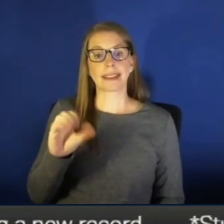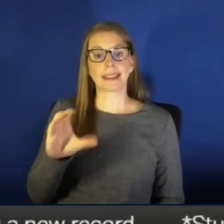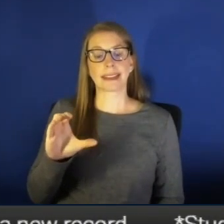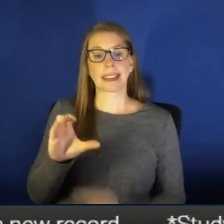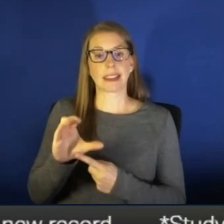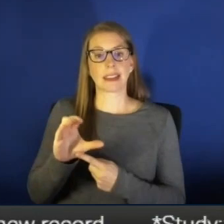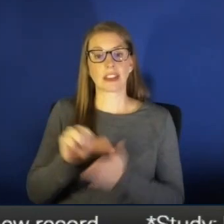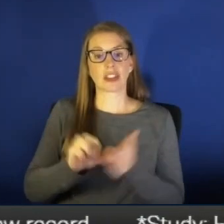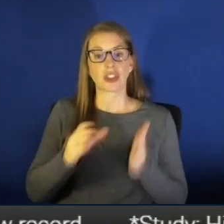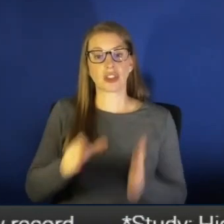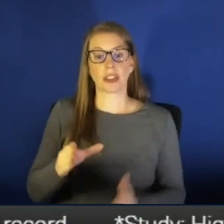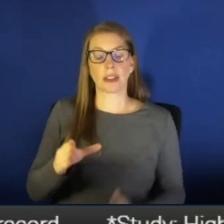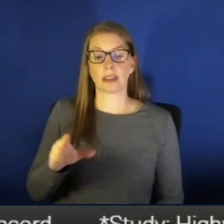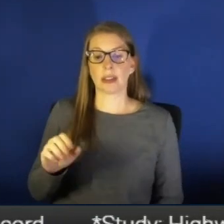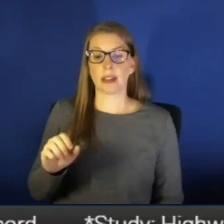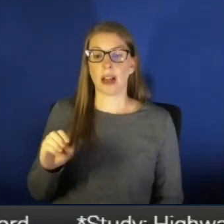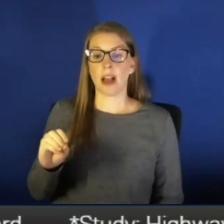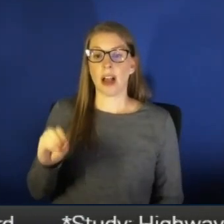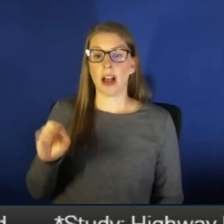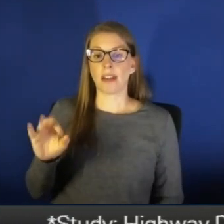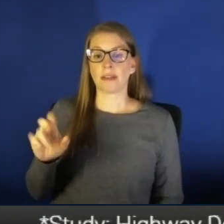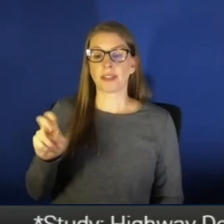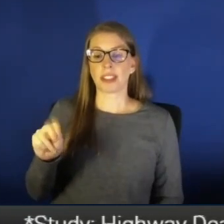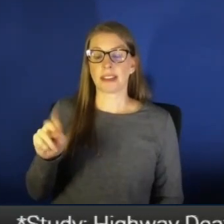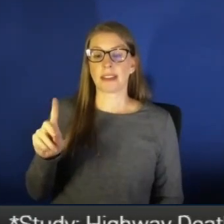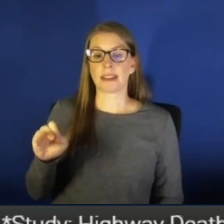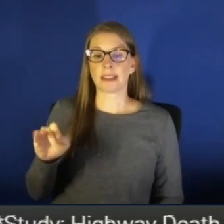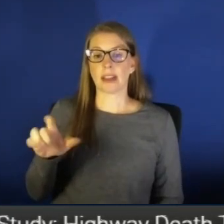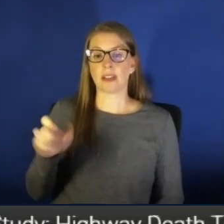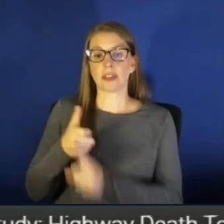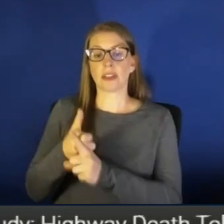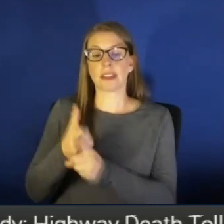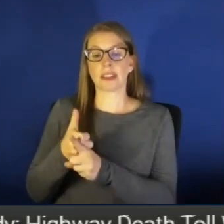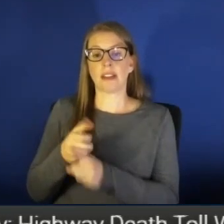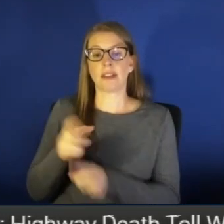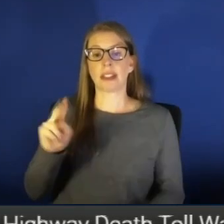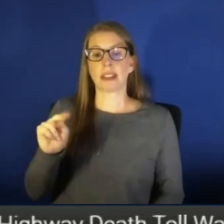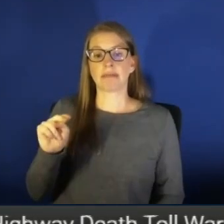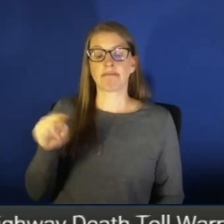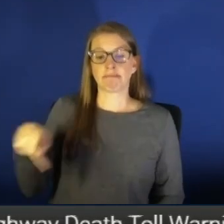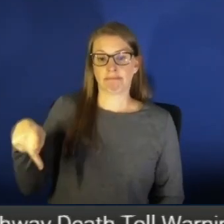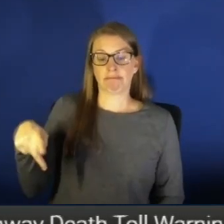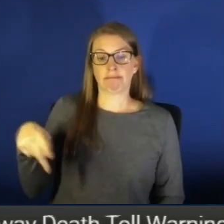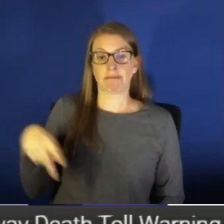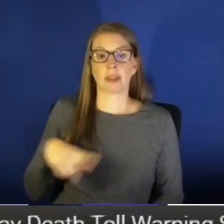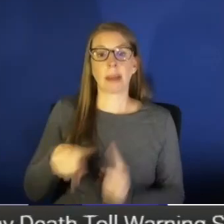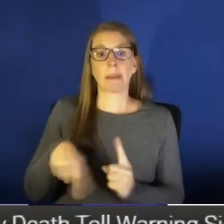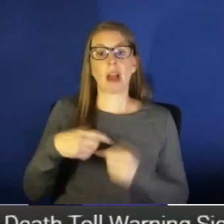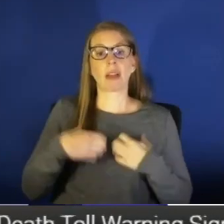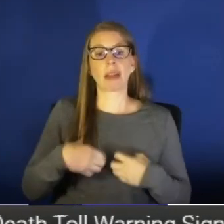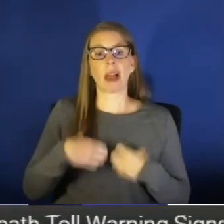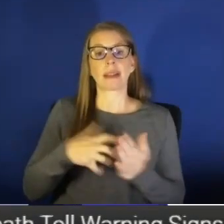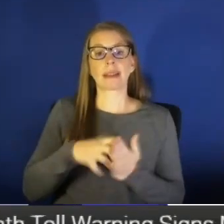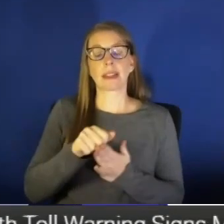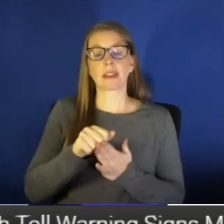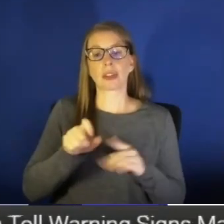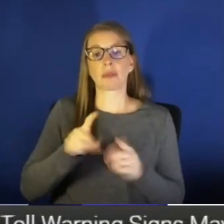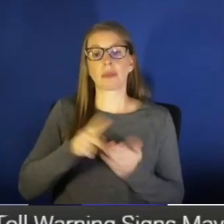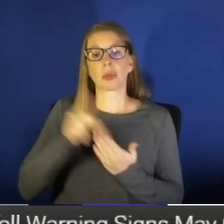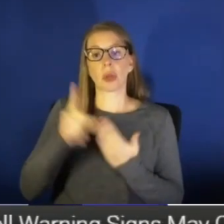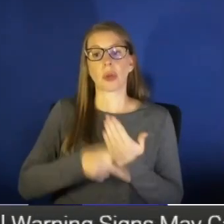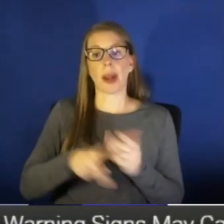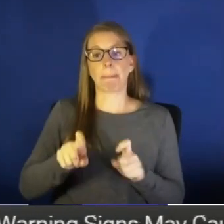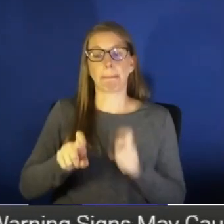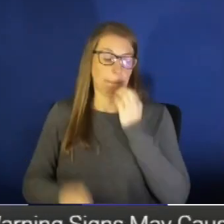practitioner. And we are talking about our lung cancer screening program. So, Dr. V, I want to just ask you first, where do we